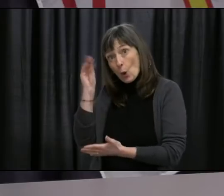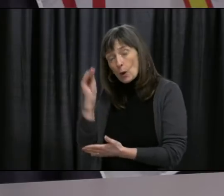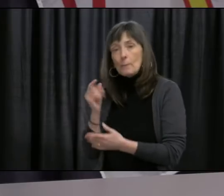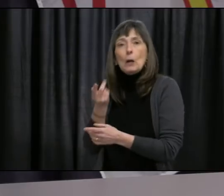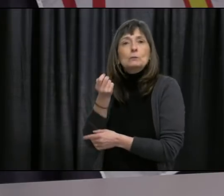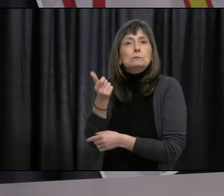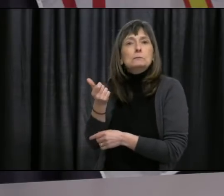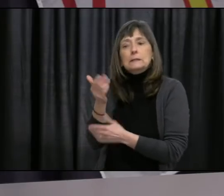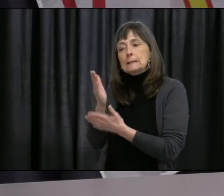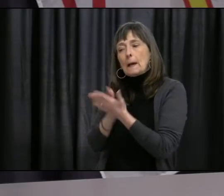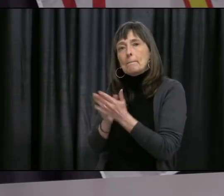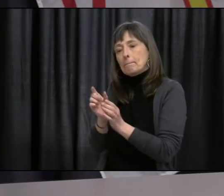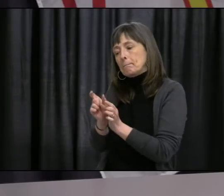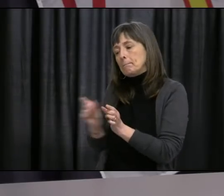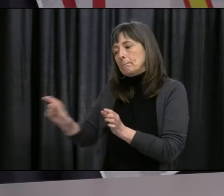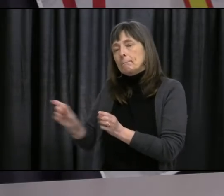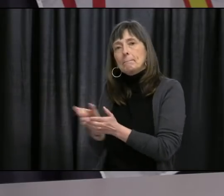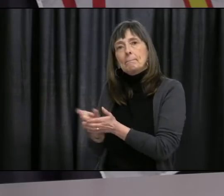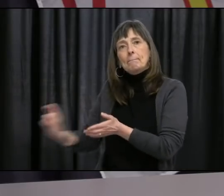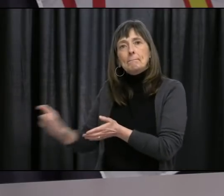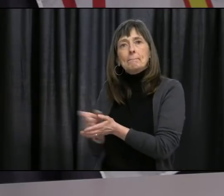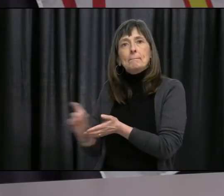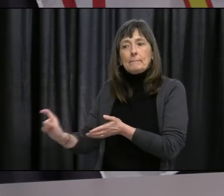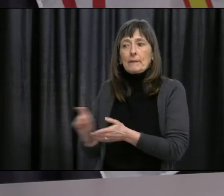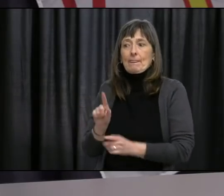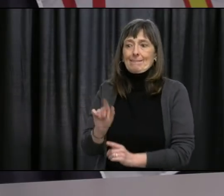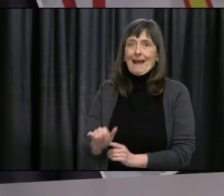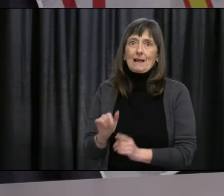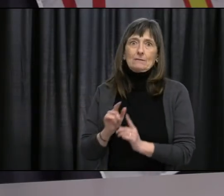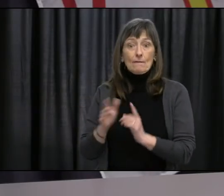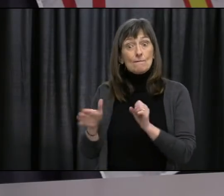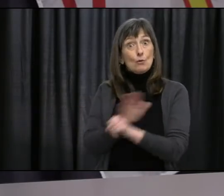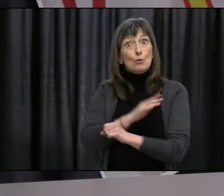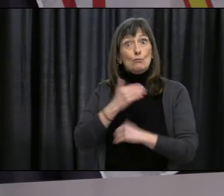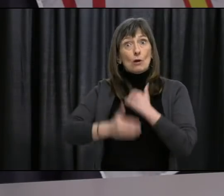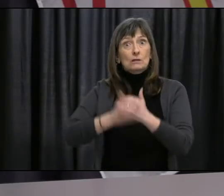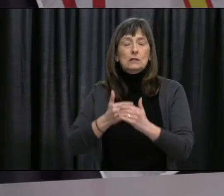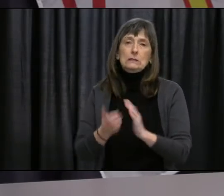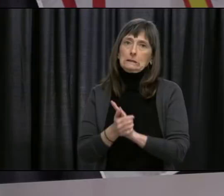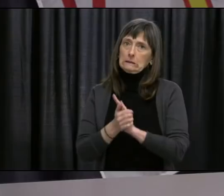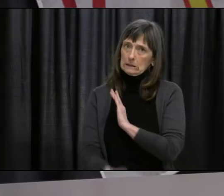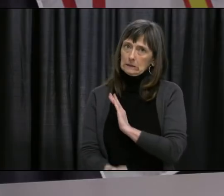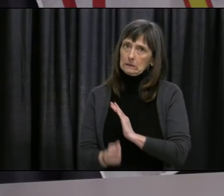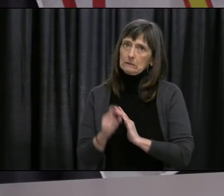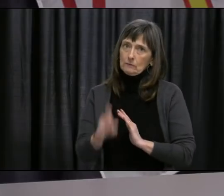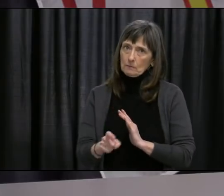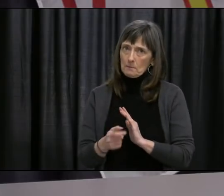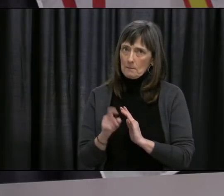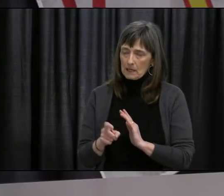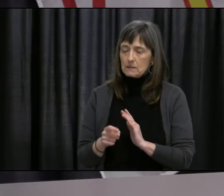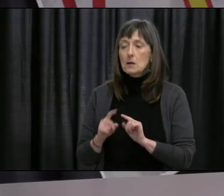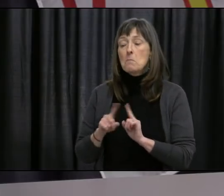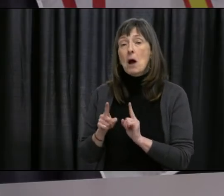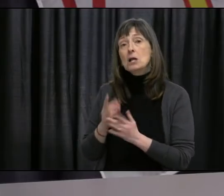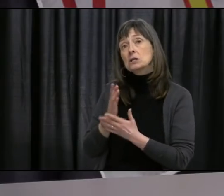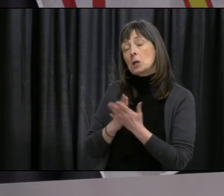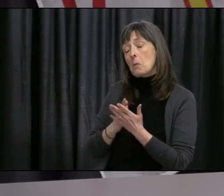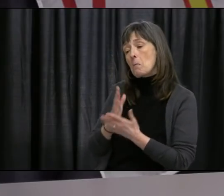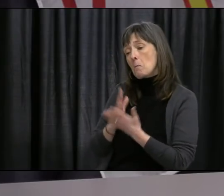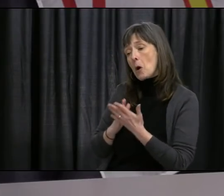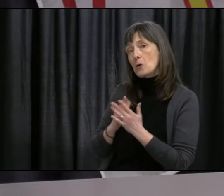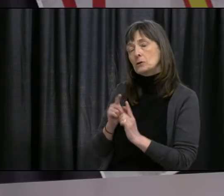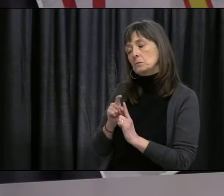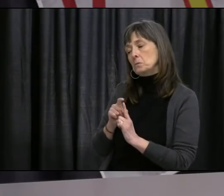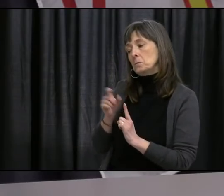it is a very skilled process. But we would consider, if